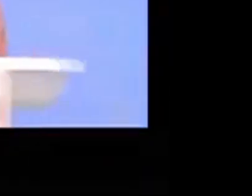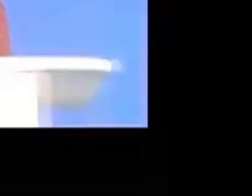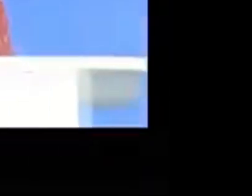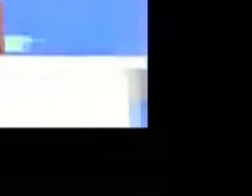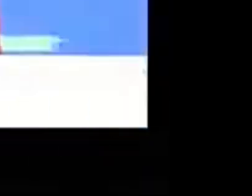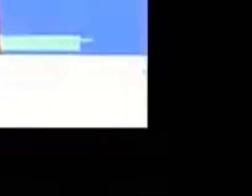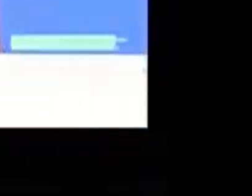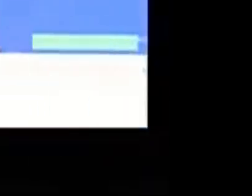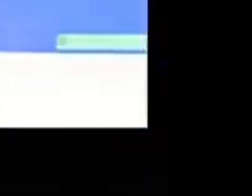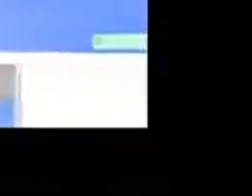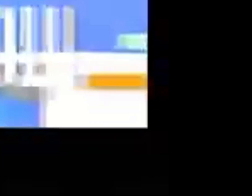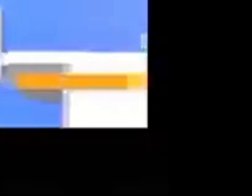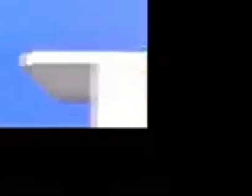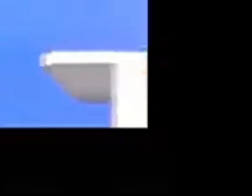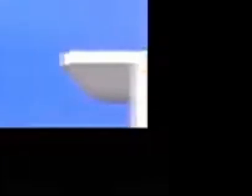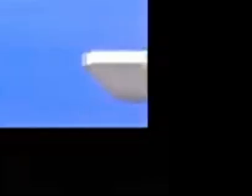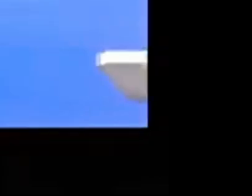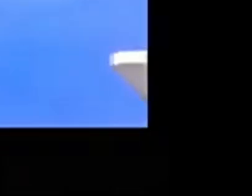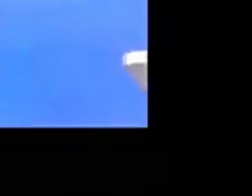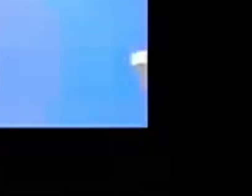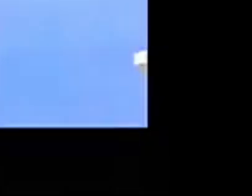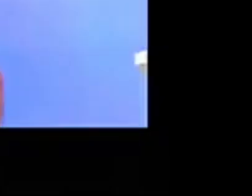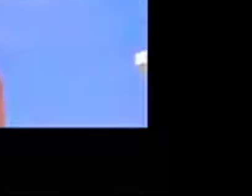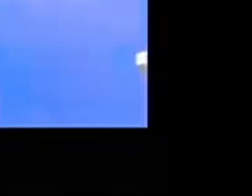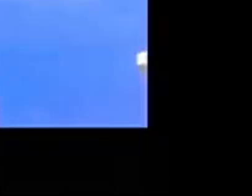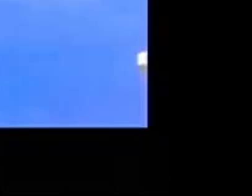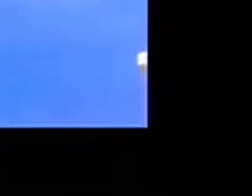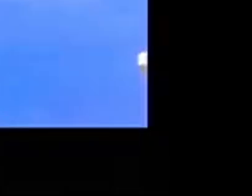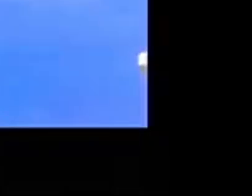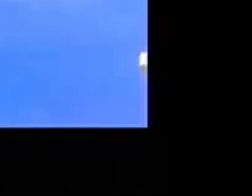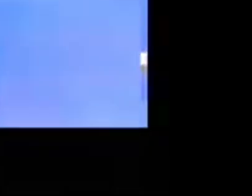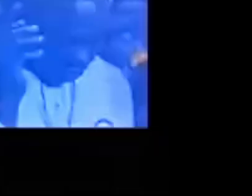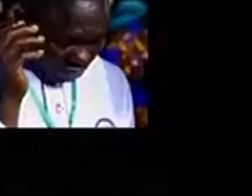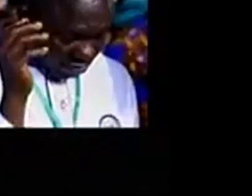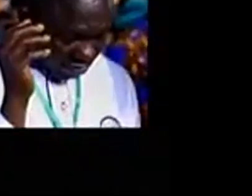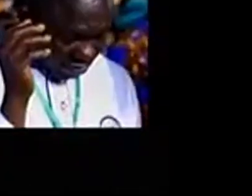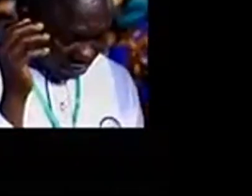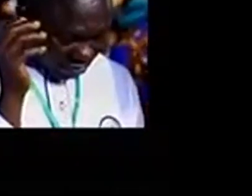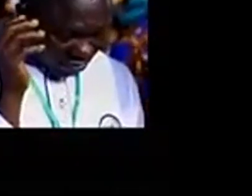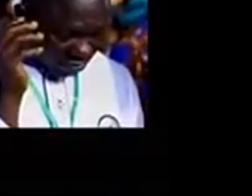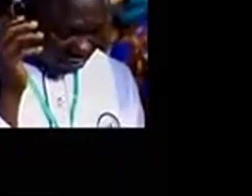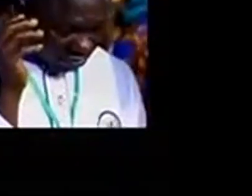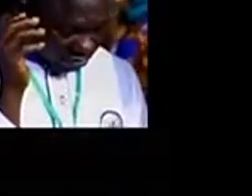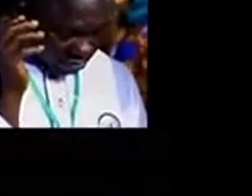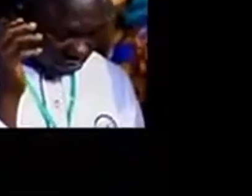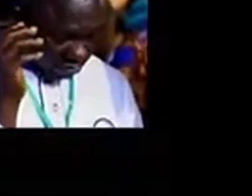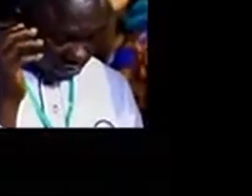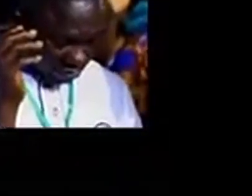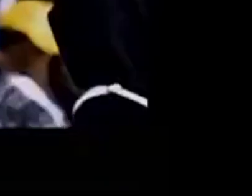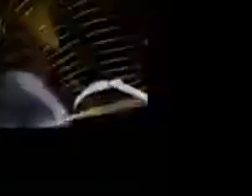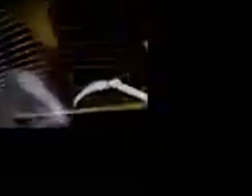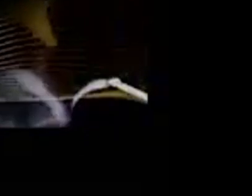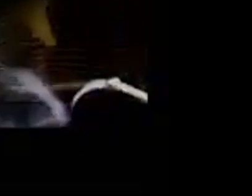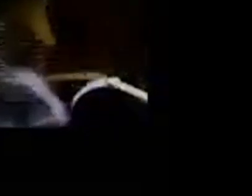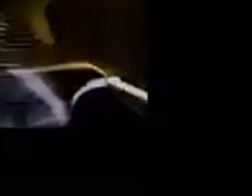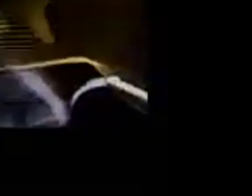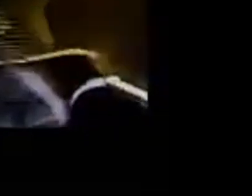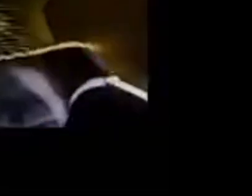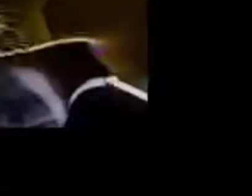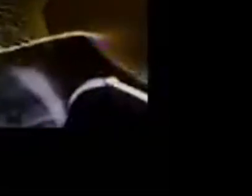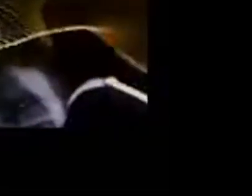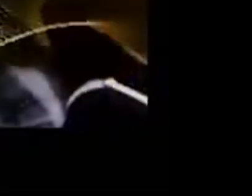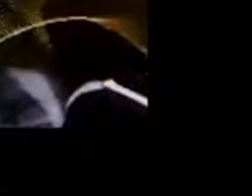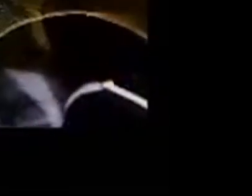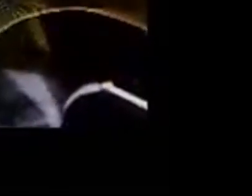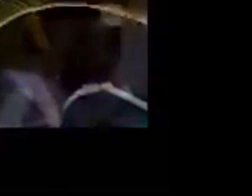glow, you follow, you glow in Jesus' name. A life-changing experience awaits you at Full